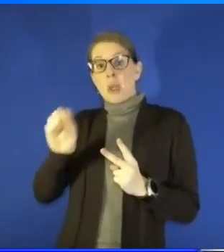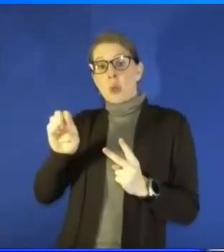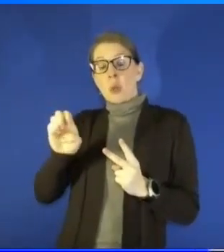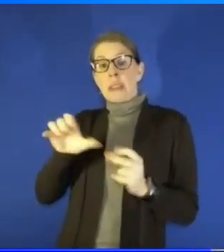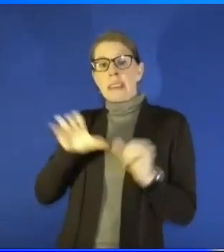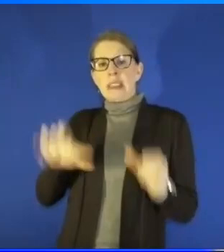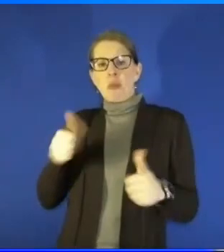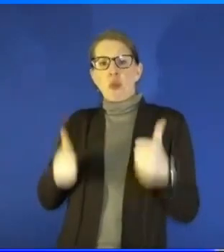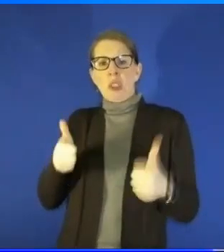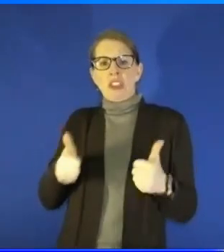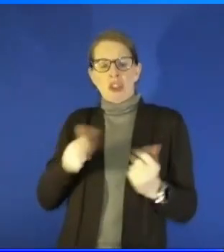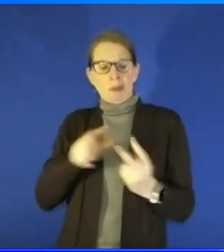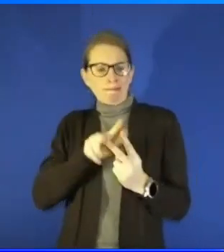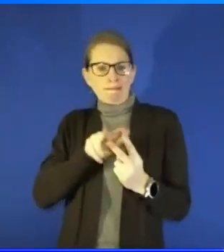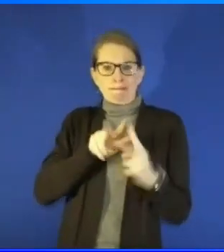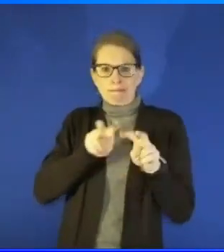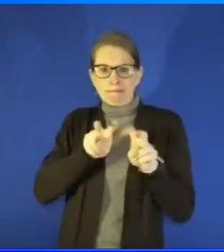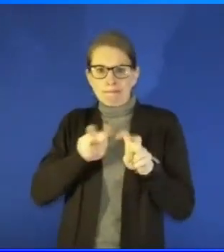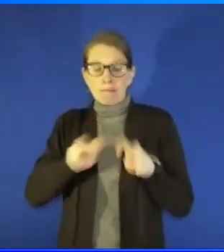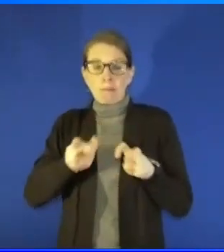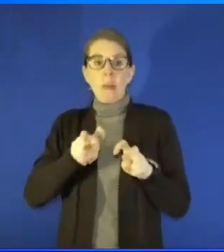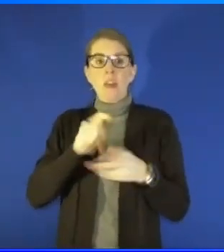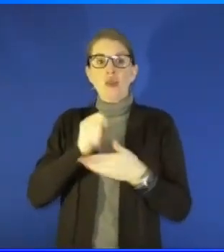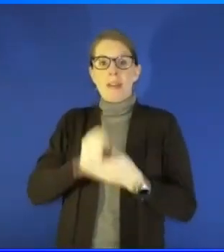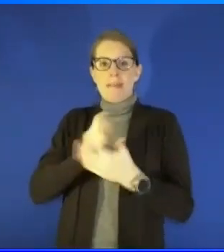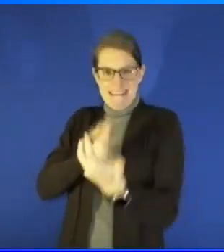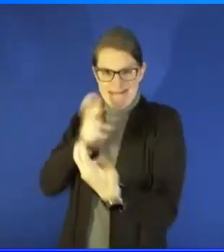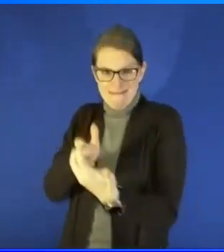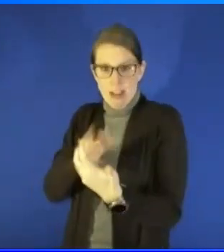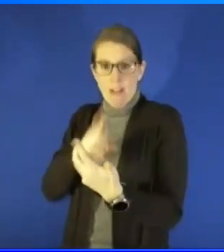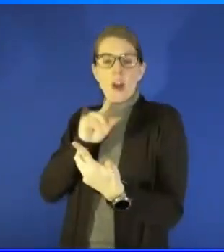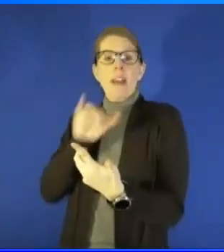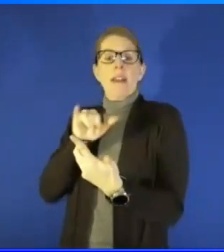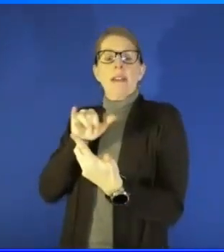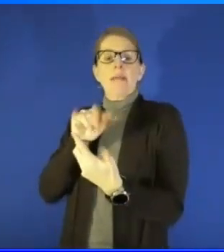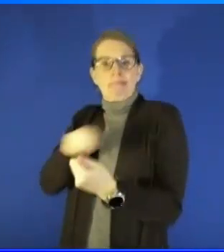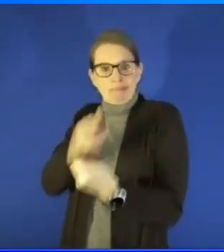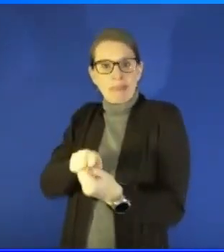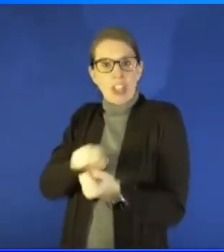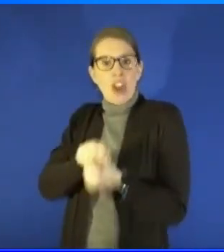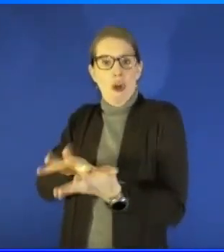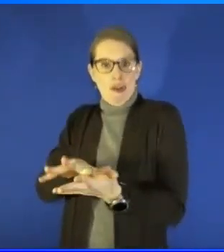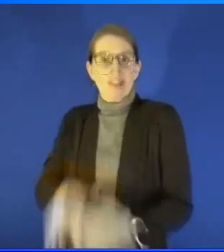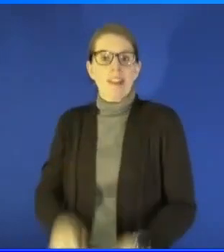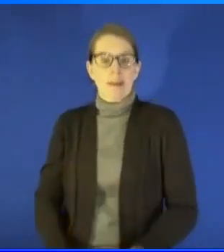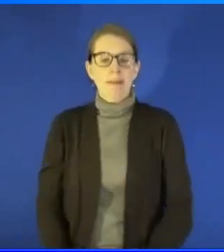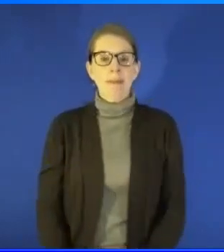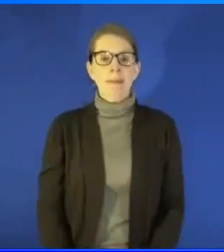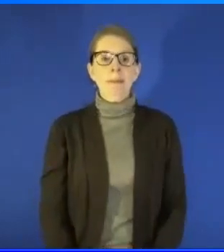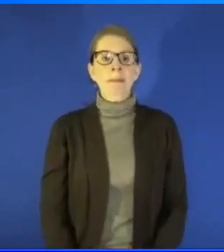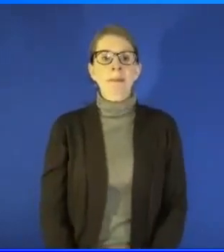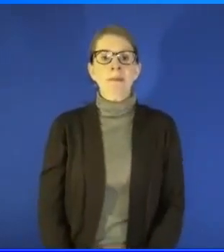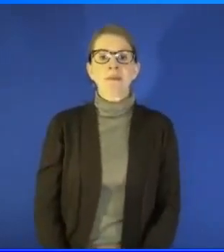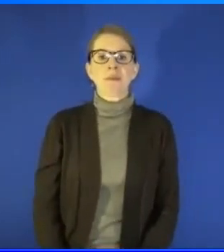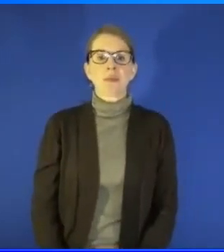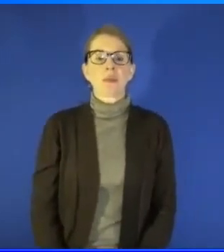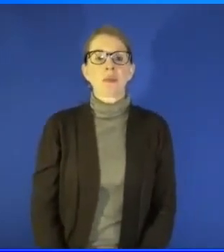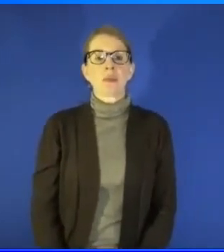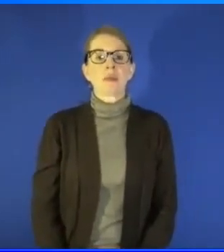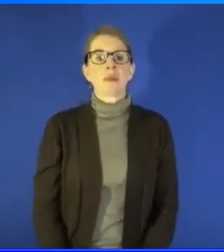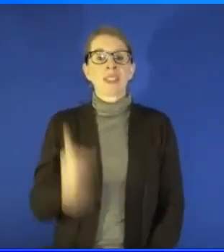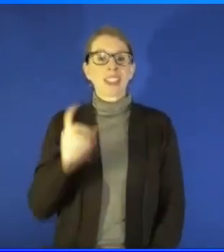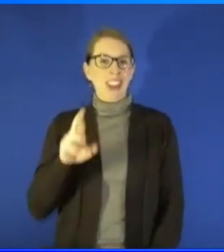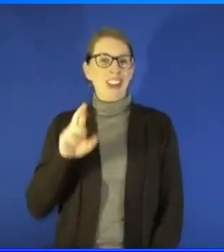can channel our treatment towards that particular cause. And so, as Dr. Stites mentioned at